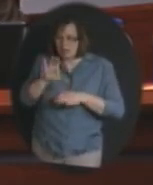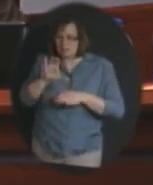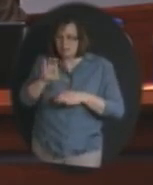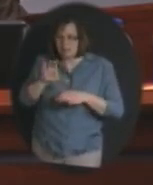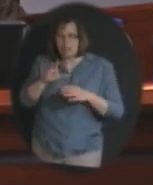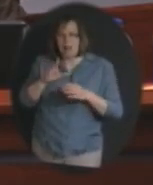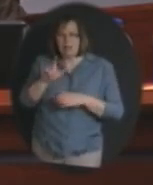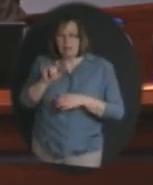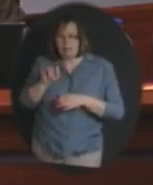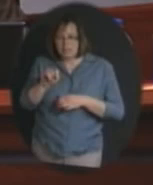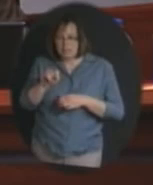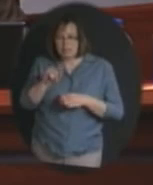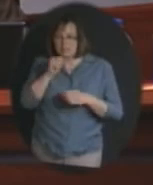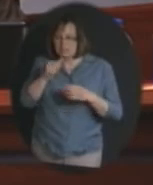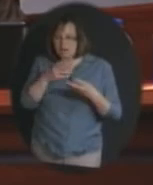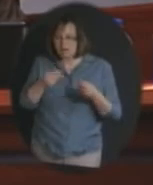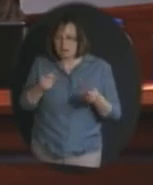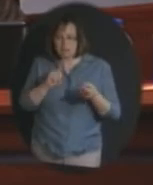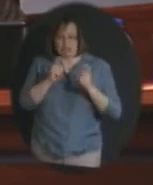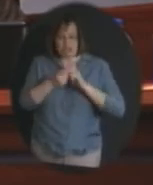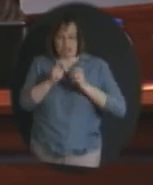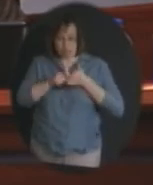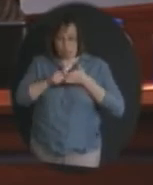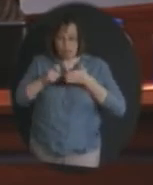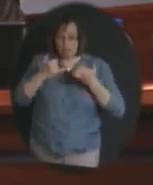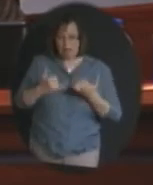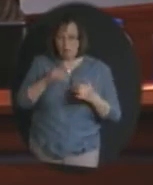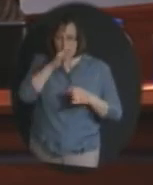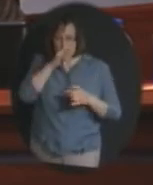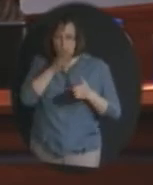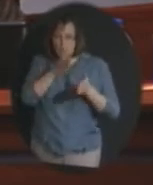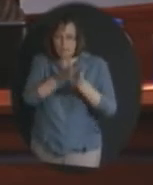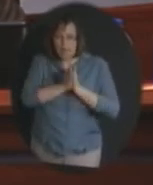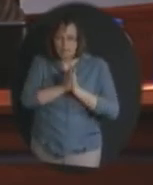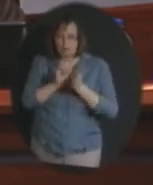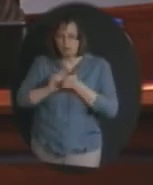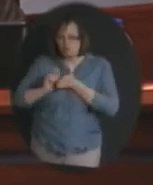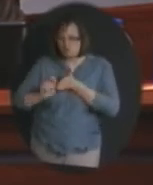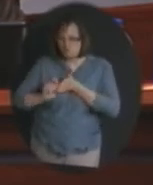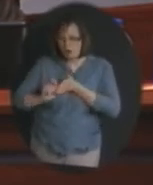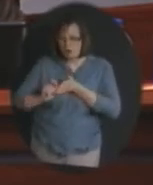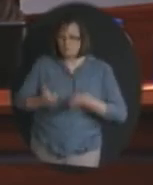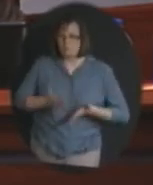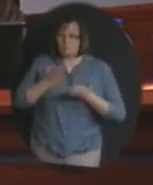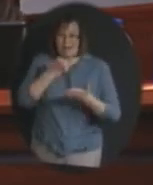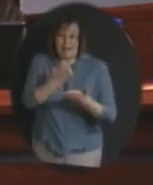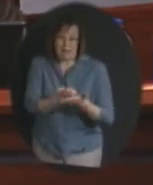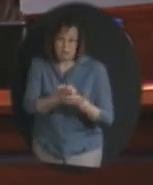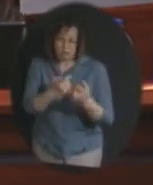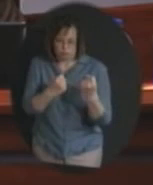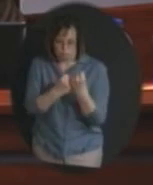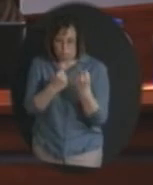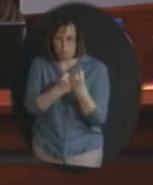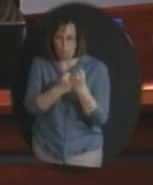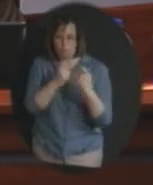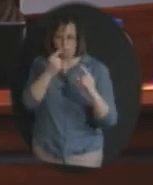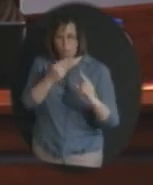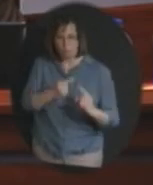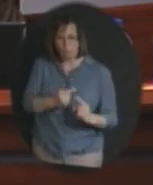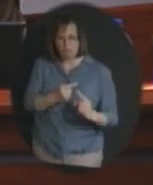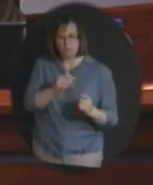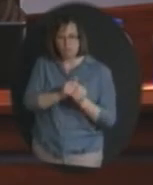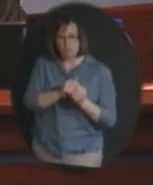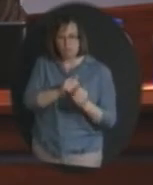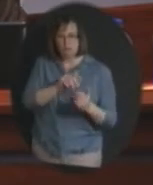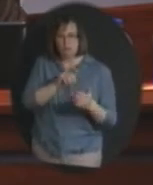excited about the change in writing in terms of now our kids are going to be asked to write and provide evidence to support the points in a piece of writing,